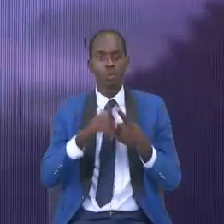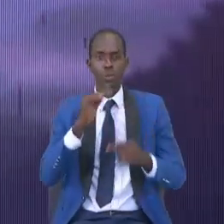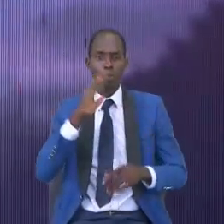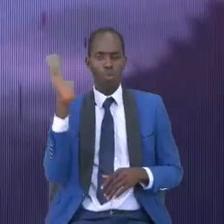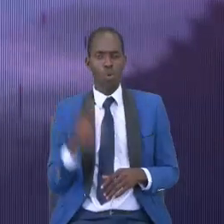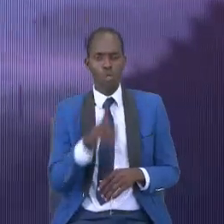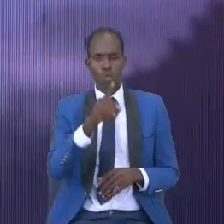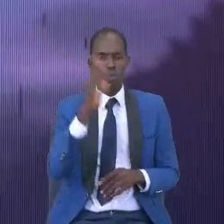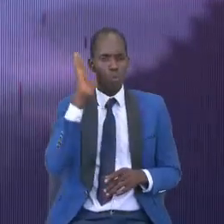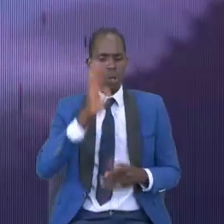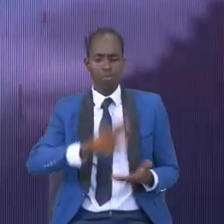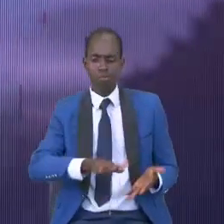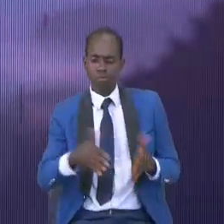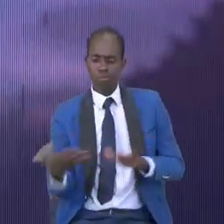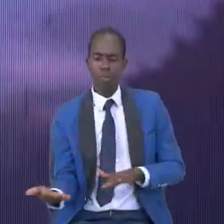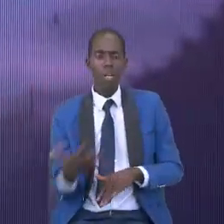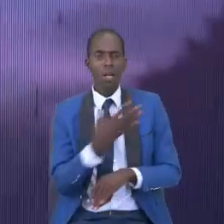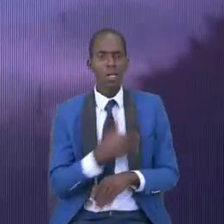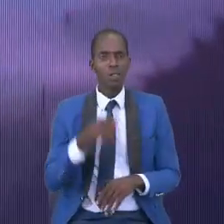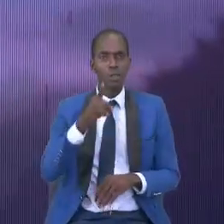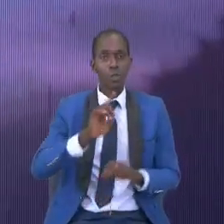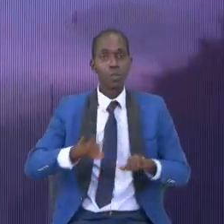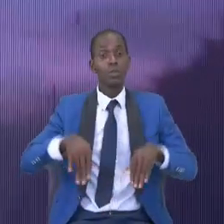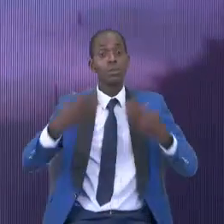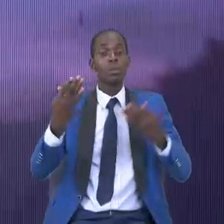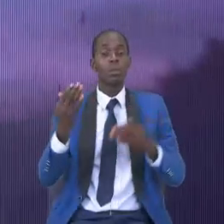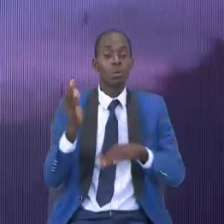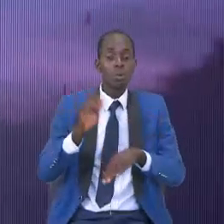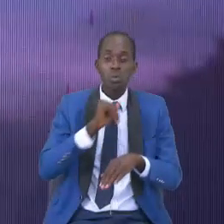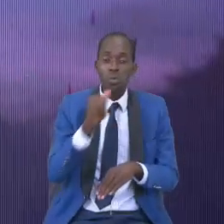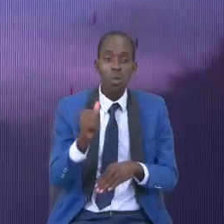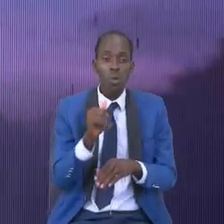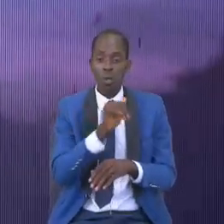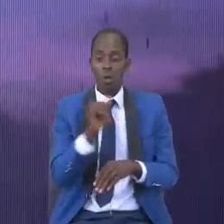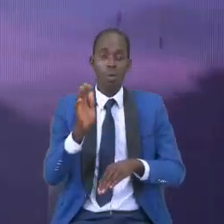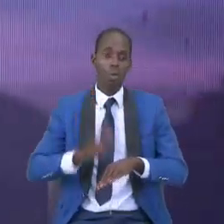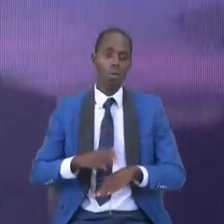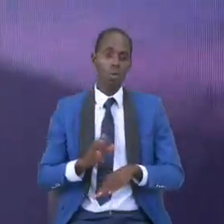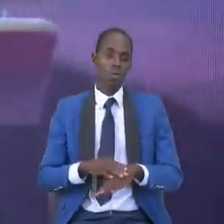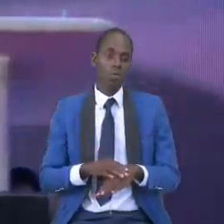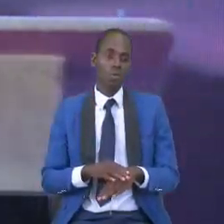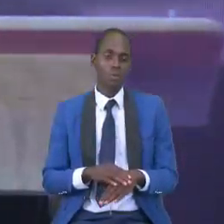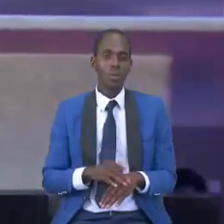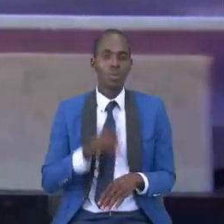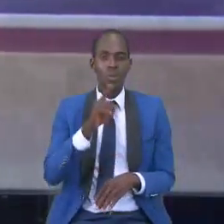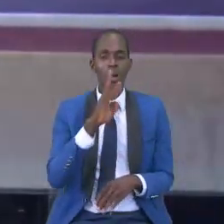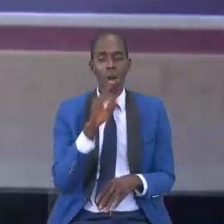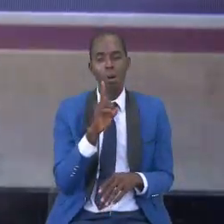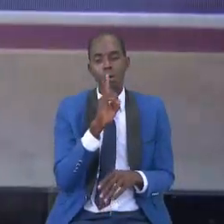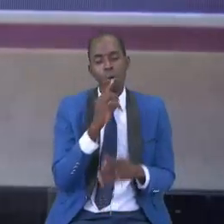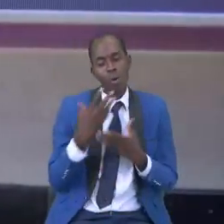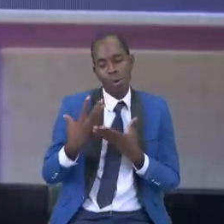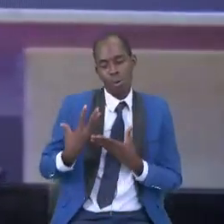shalt surely die, and thou givest him not warning. You're too gentle to